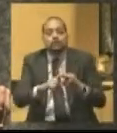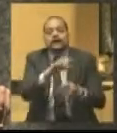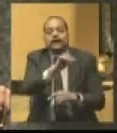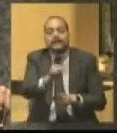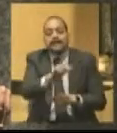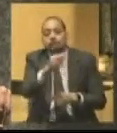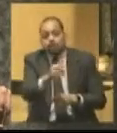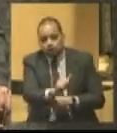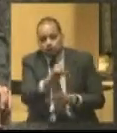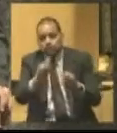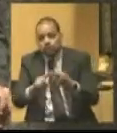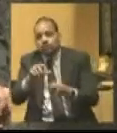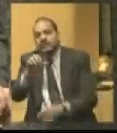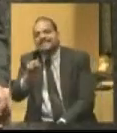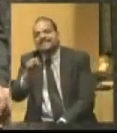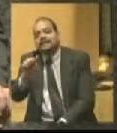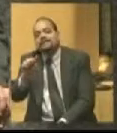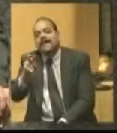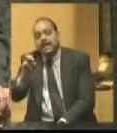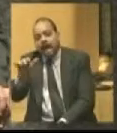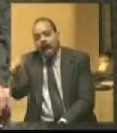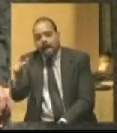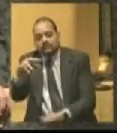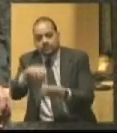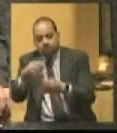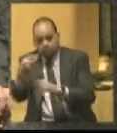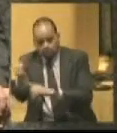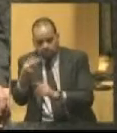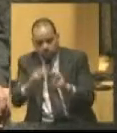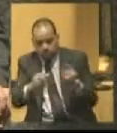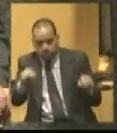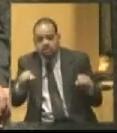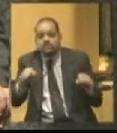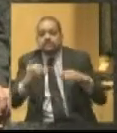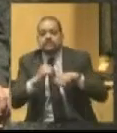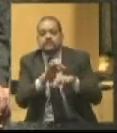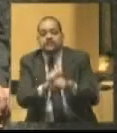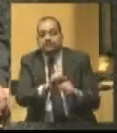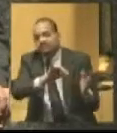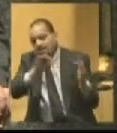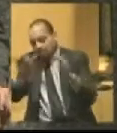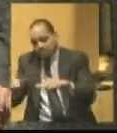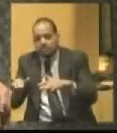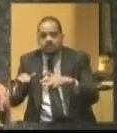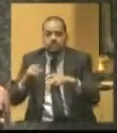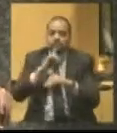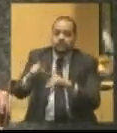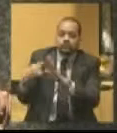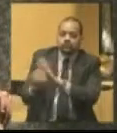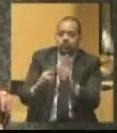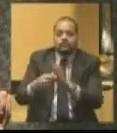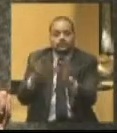followed his troops as they marched through the Carolinas. This was military emancipation at high tide, the logical conclusion